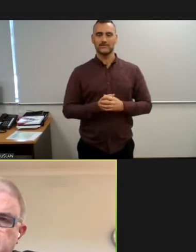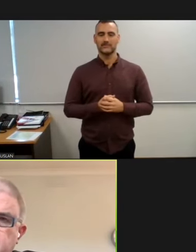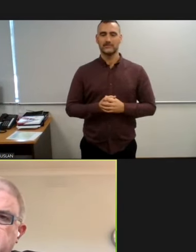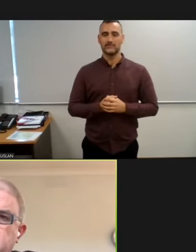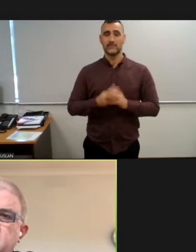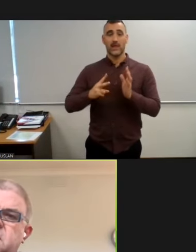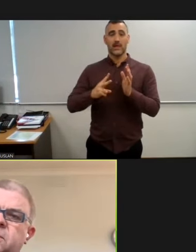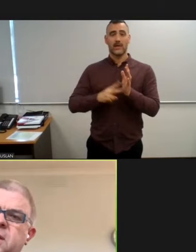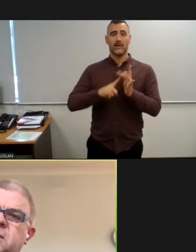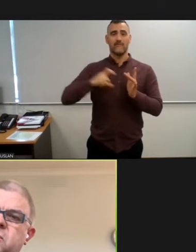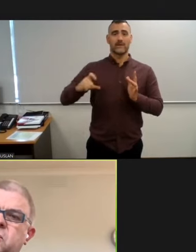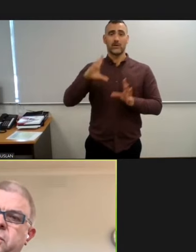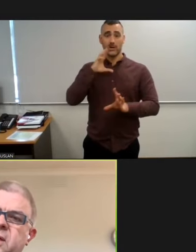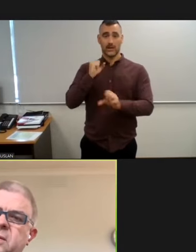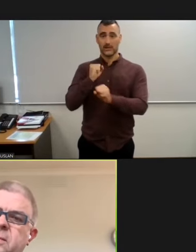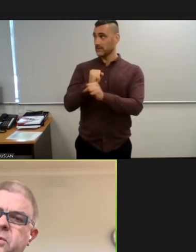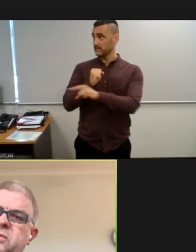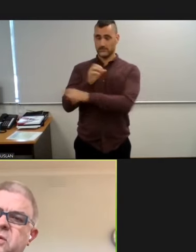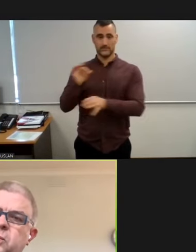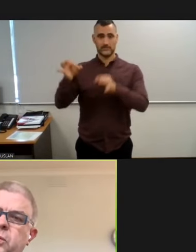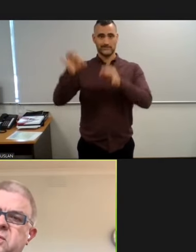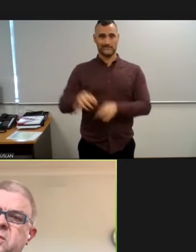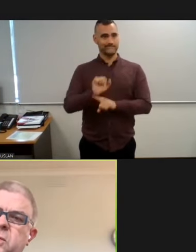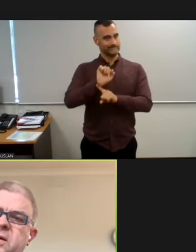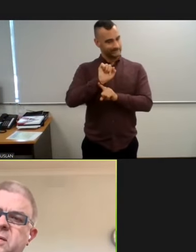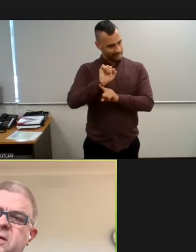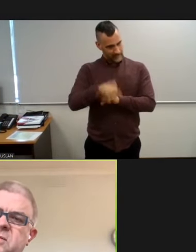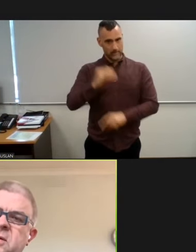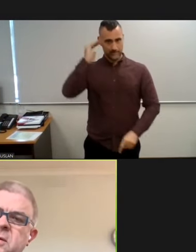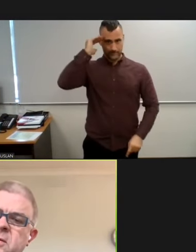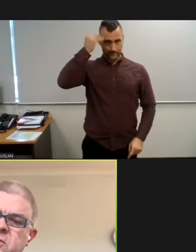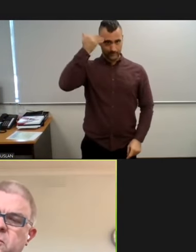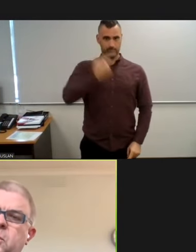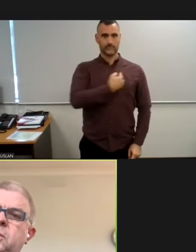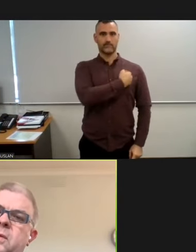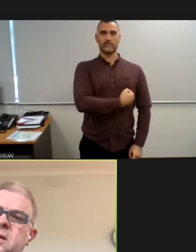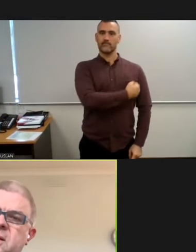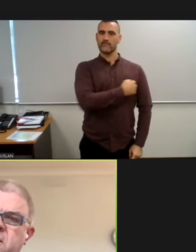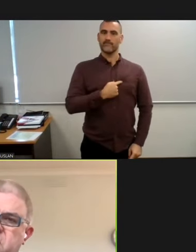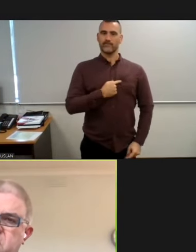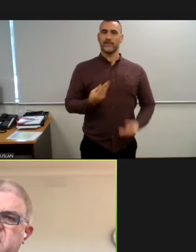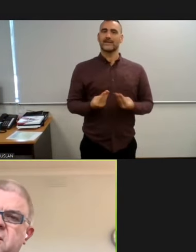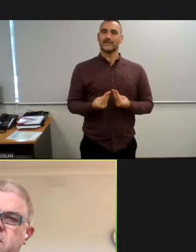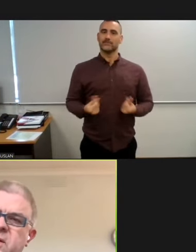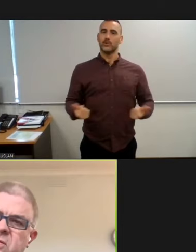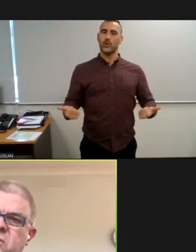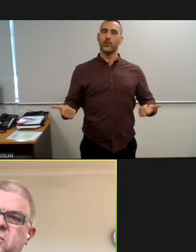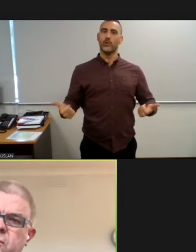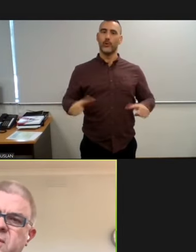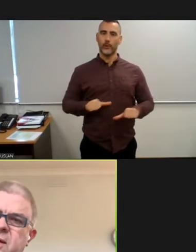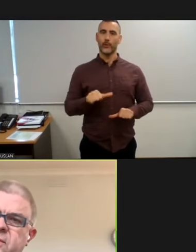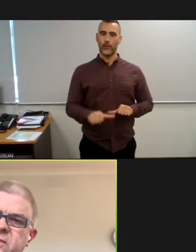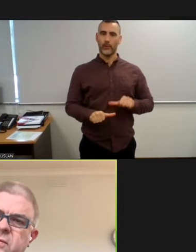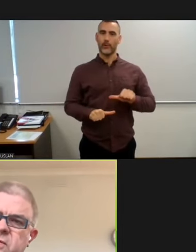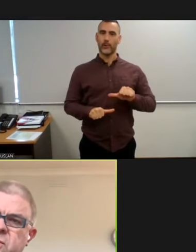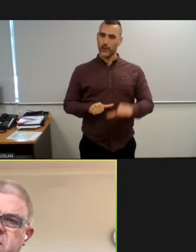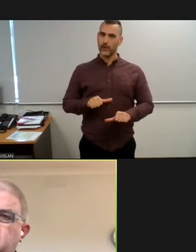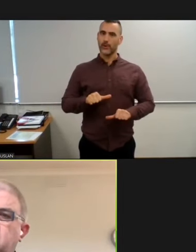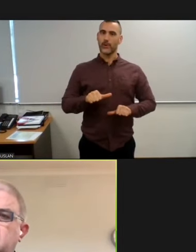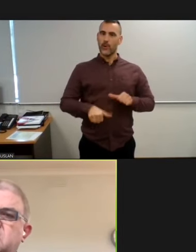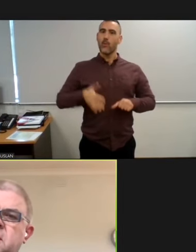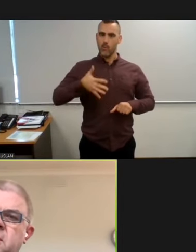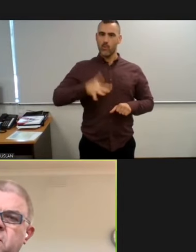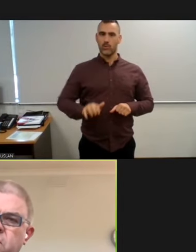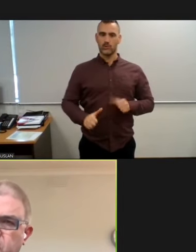are completely committed to making sure that that process works in a way that's smooth, that encourages economic and social recovery for the